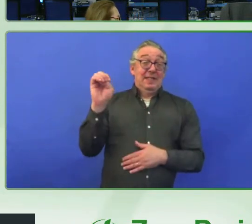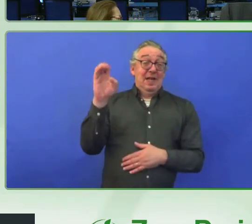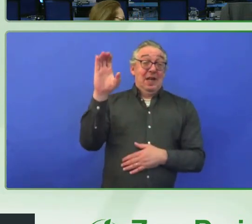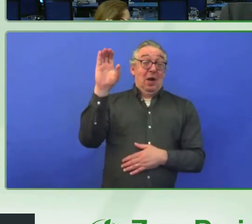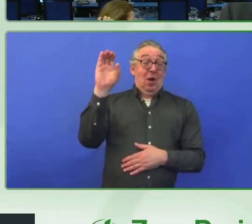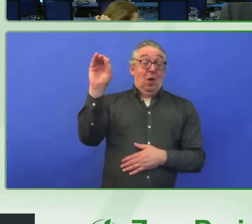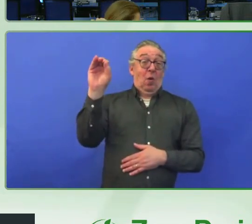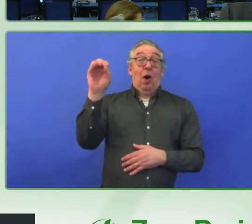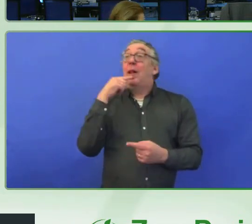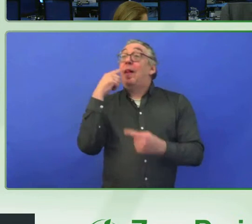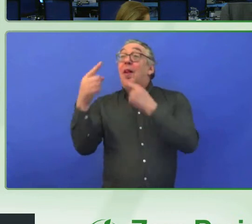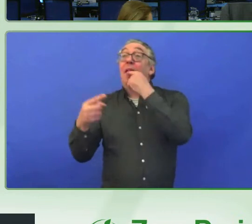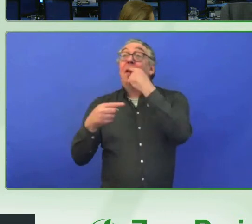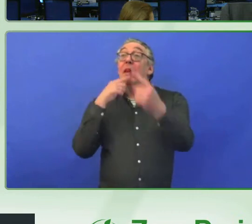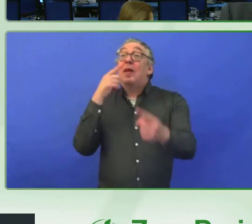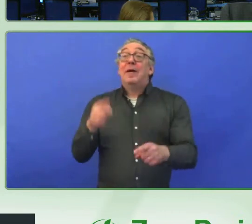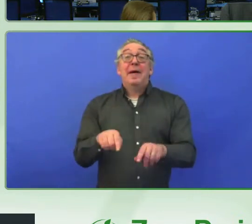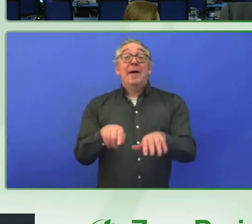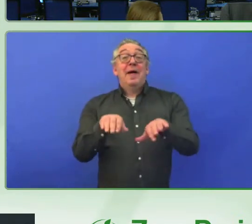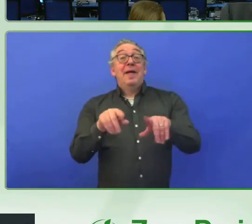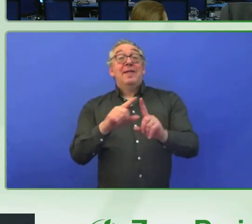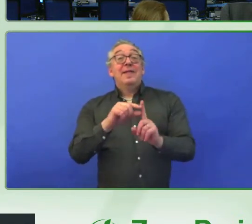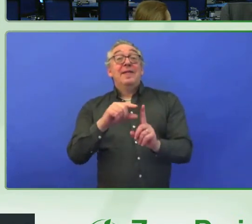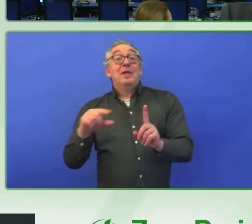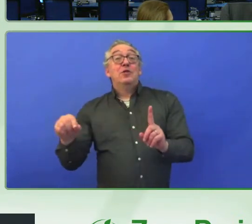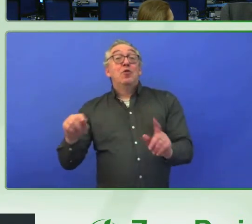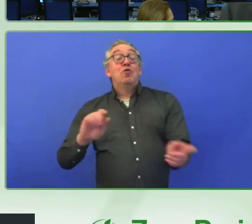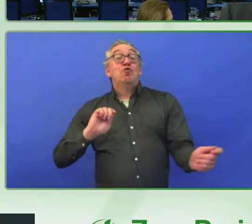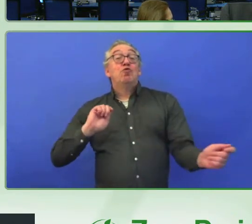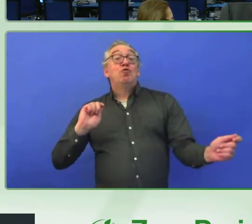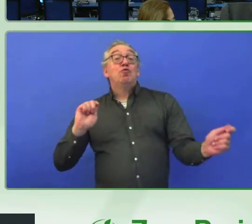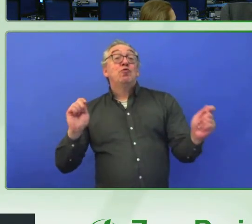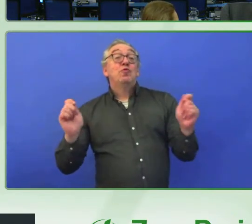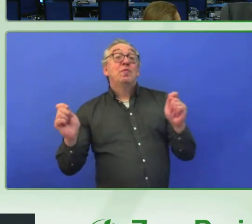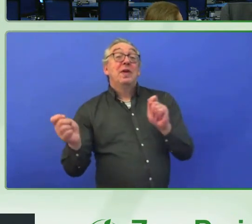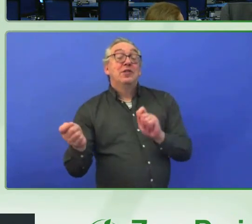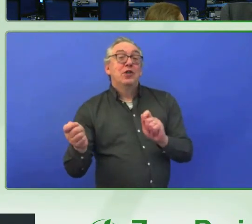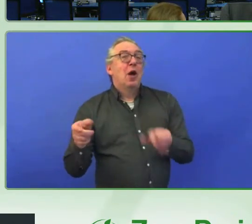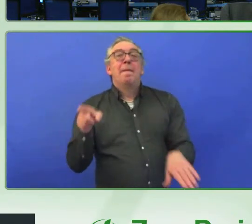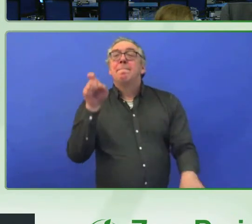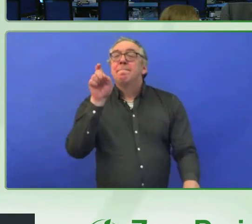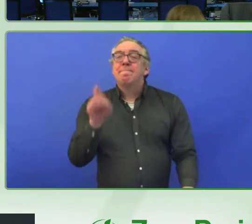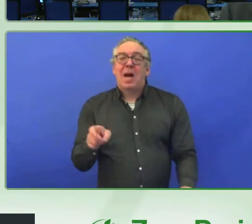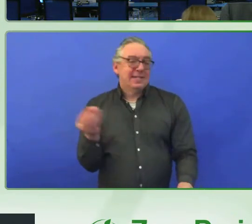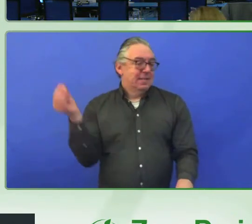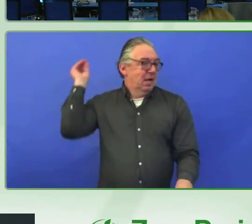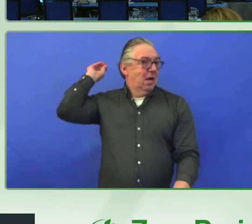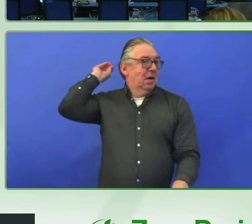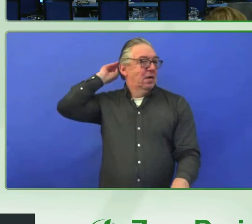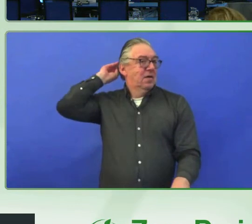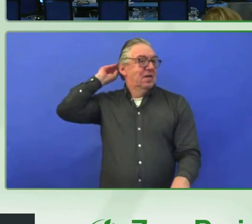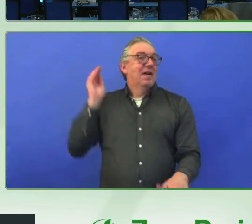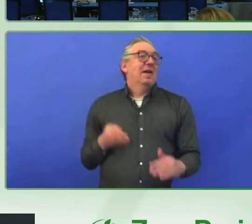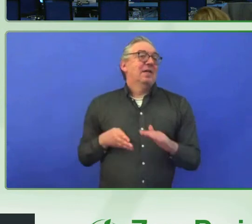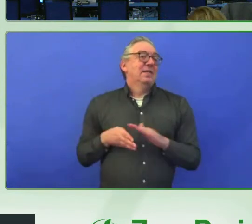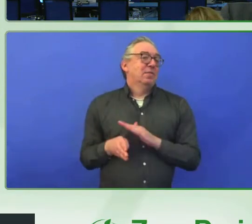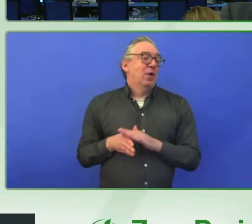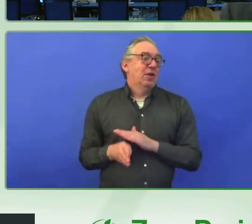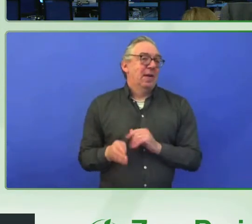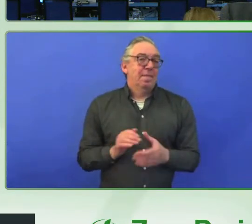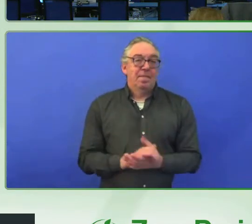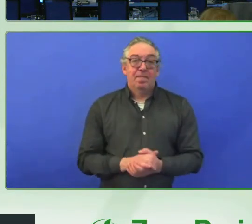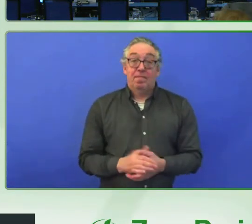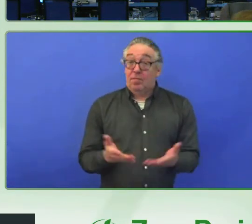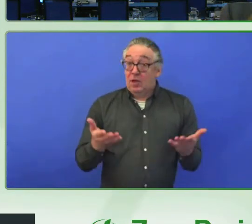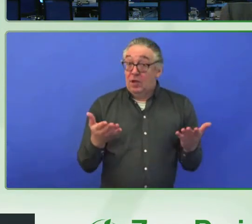digital transformation without thinking about digital accessibility. And frankly, today, a lot of times, if you walk up to a CIO